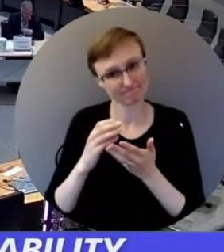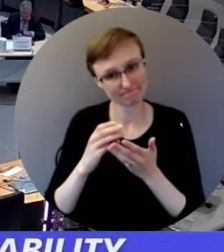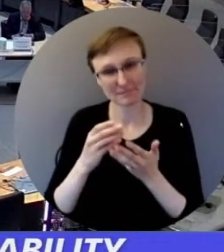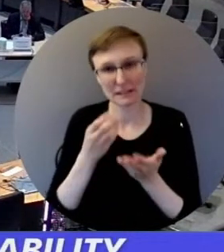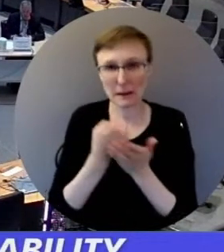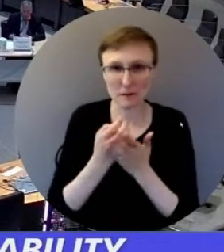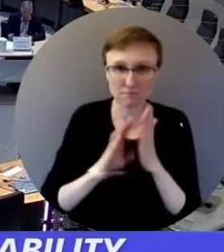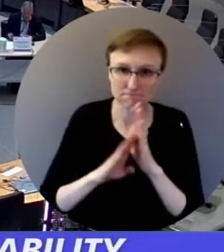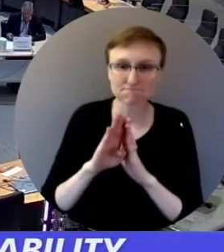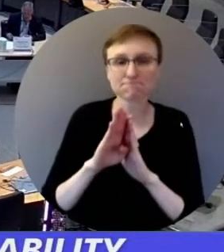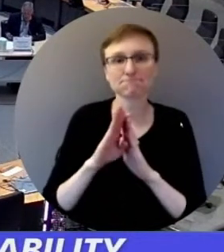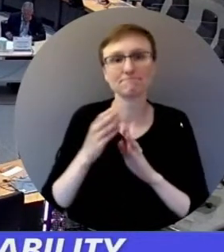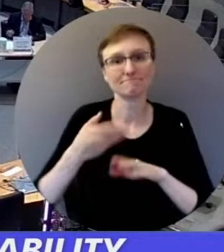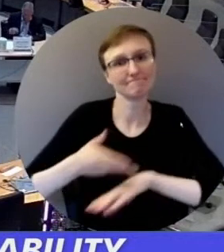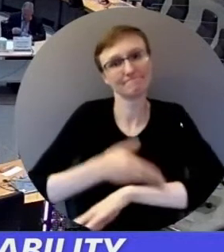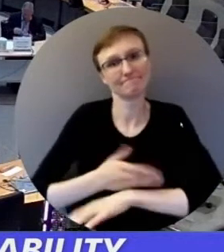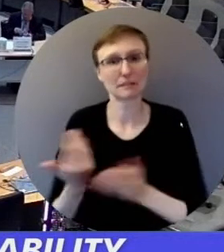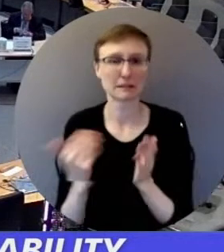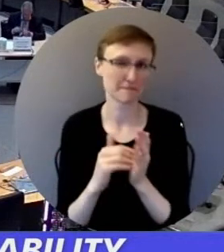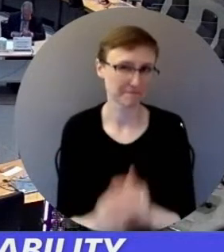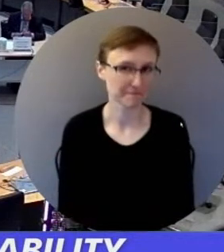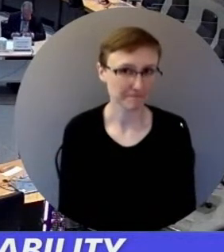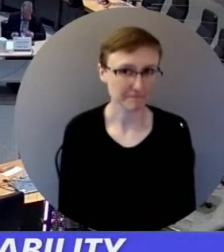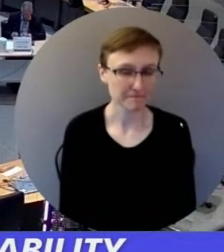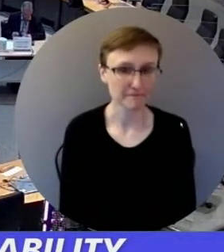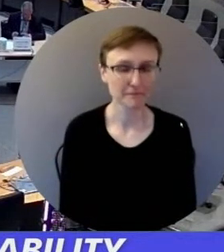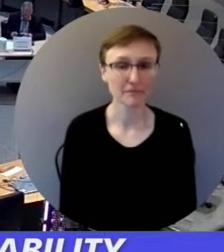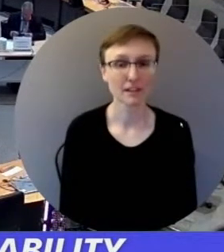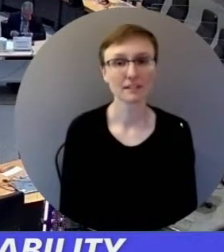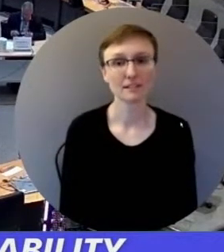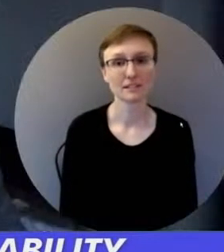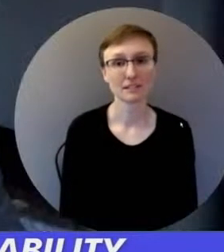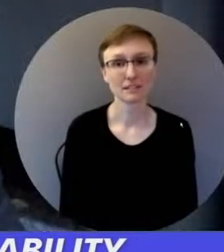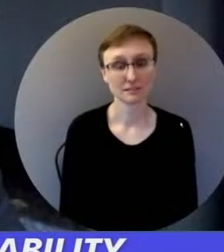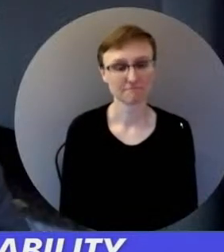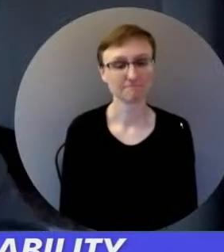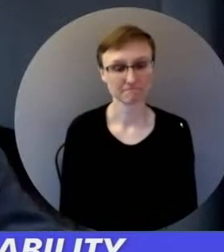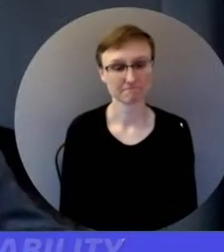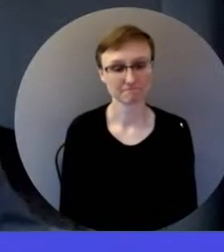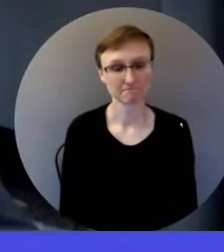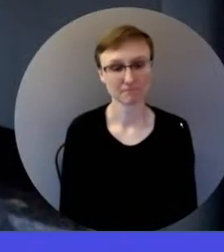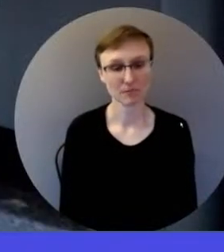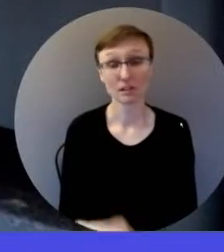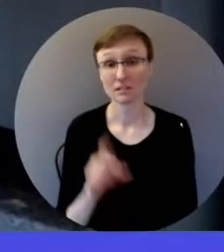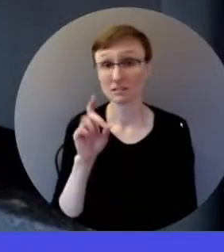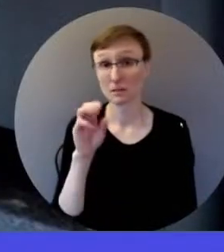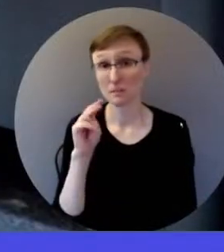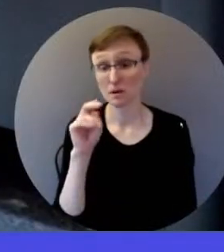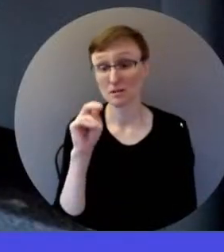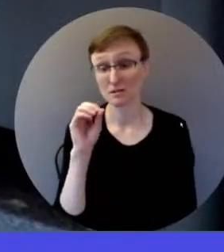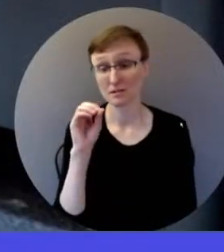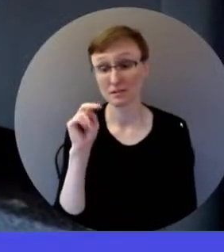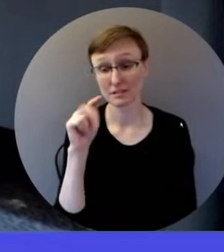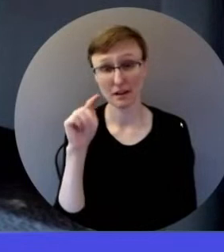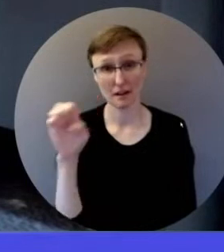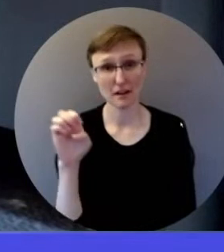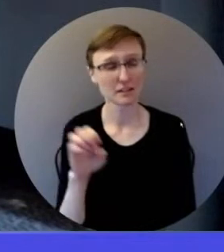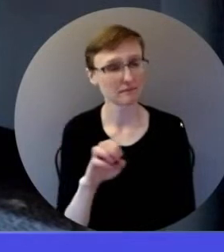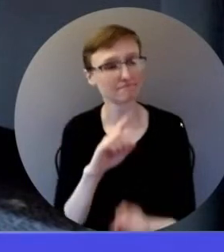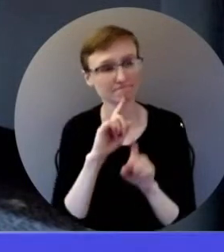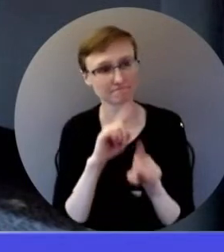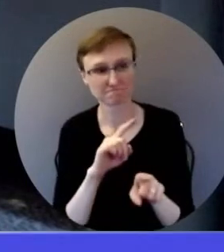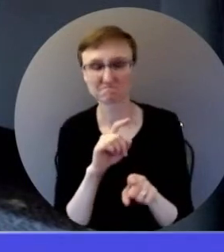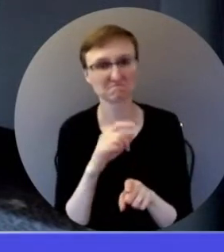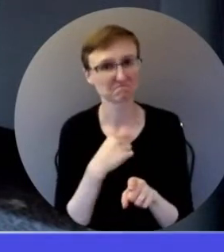Yeah, I don't have much to add. I think Dr. Etches has nailed it there, and I would again just reiterate, and she mentioned it,